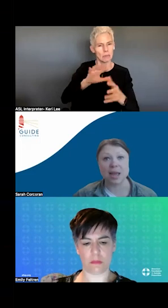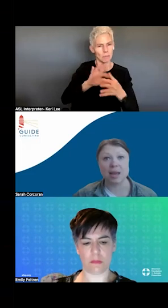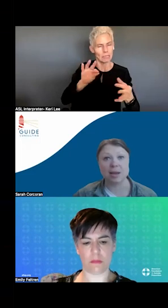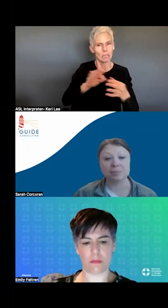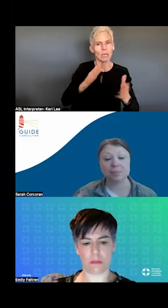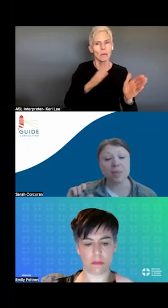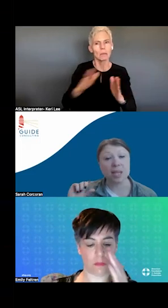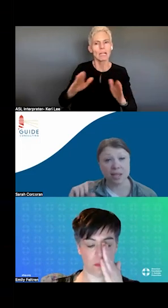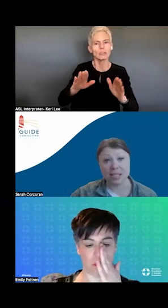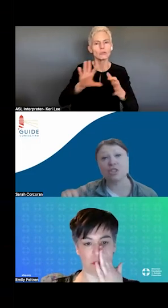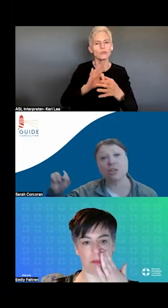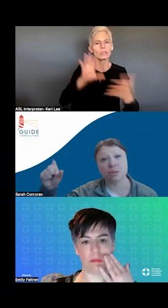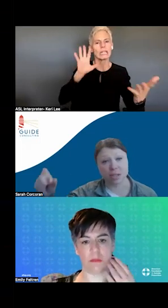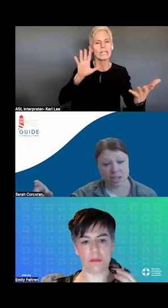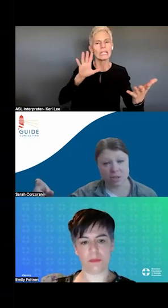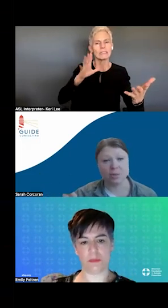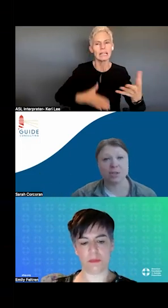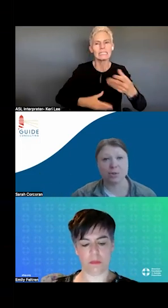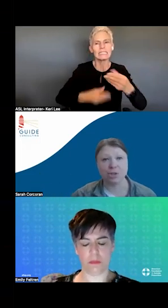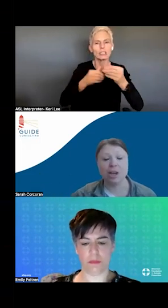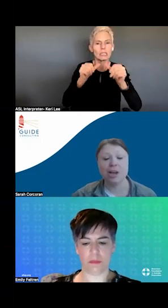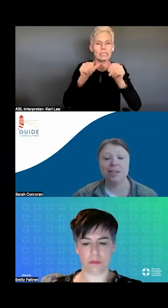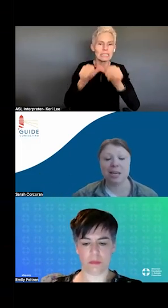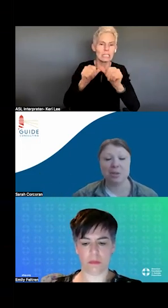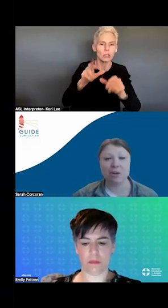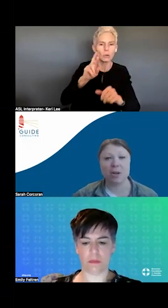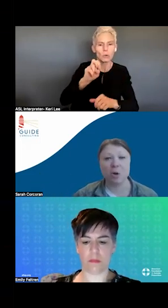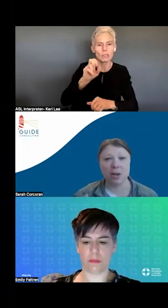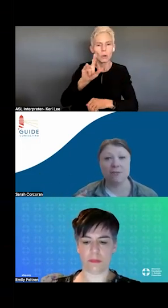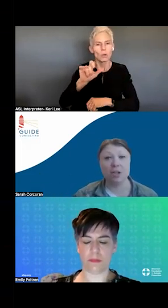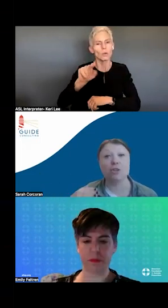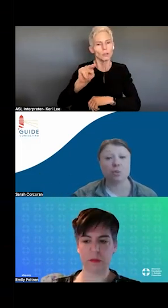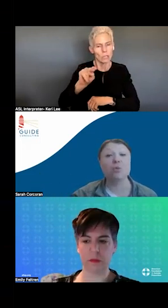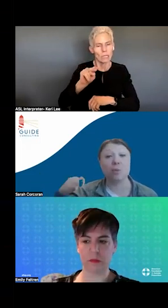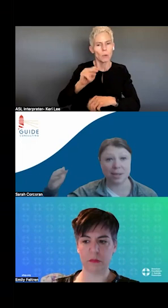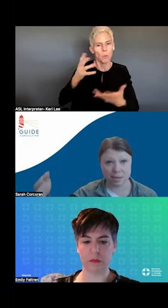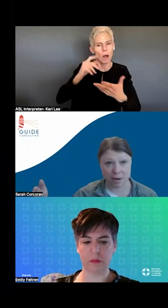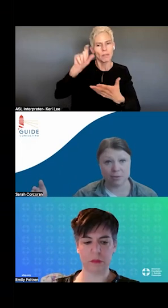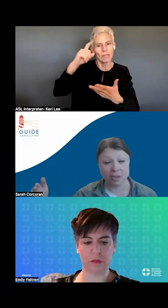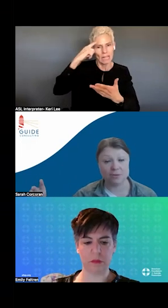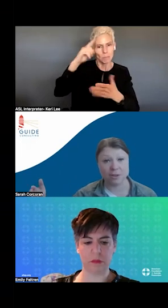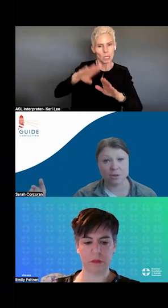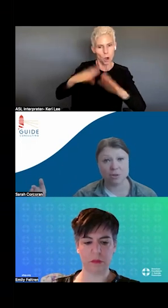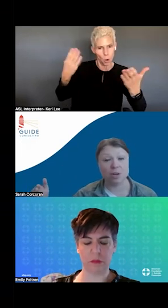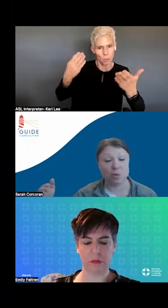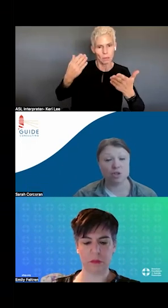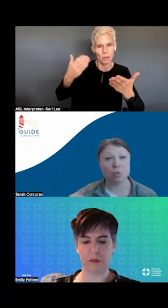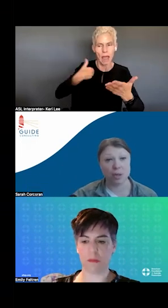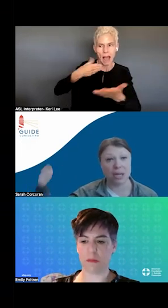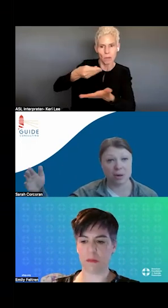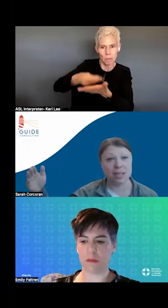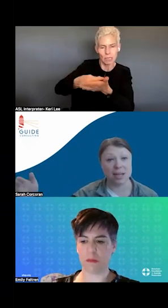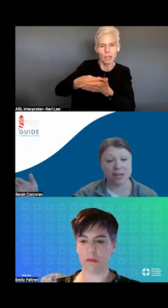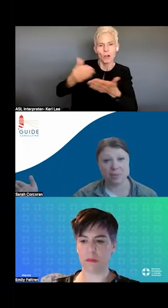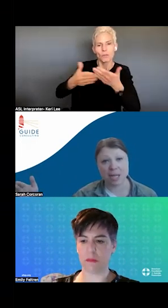release a additional continuing resolution to keep the government open and funded through the rest of this fiscal year, which runs